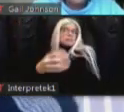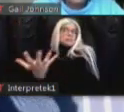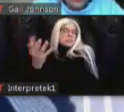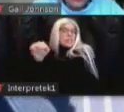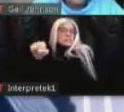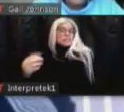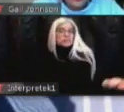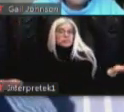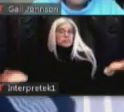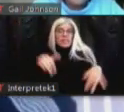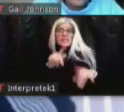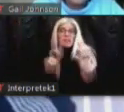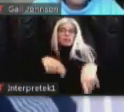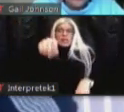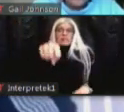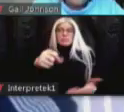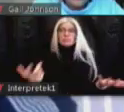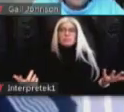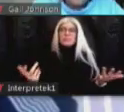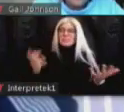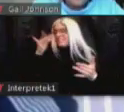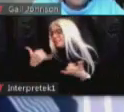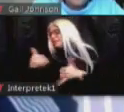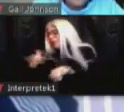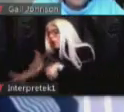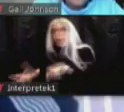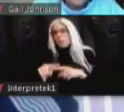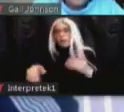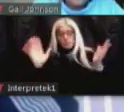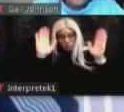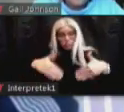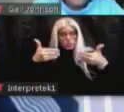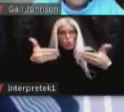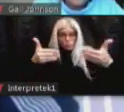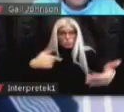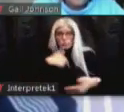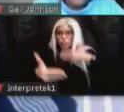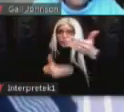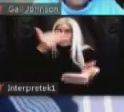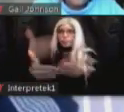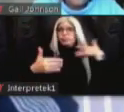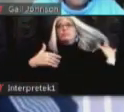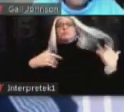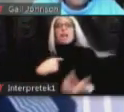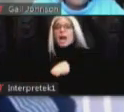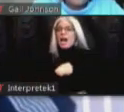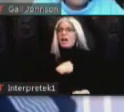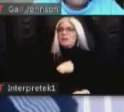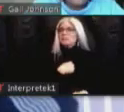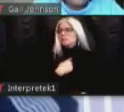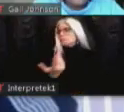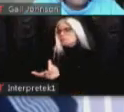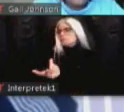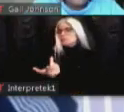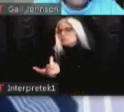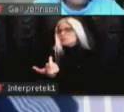So it is a little early, but we are moving in that direction. And so I sort of use our